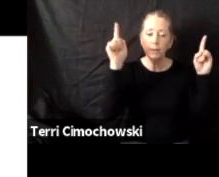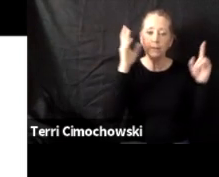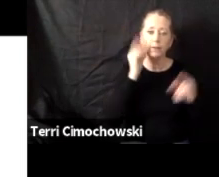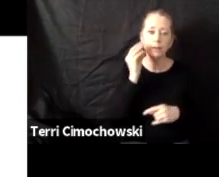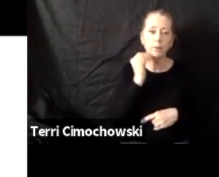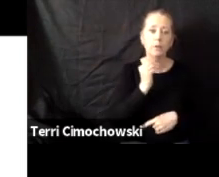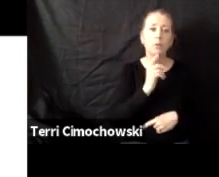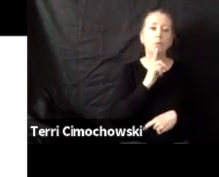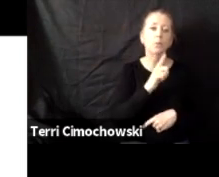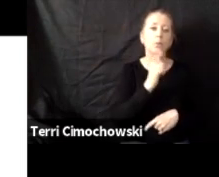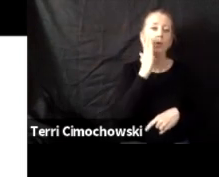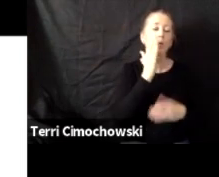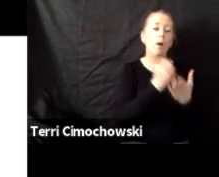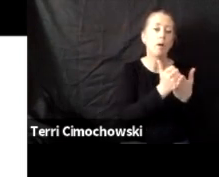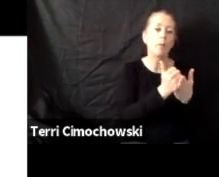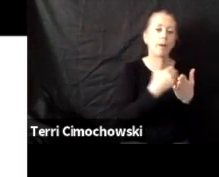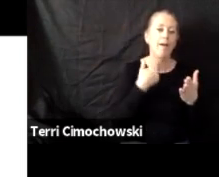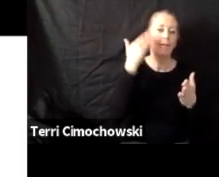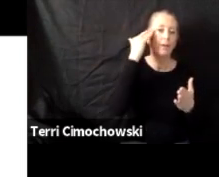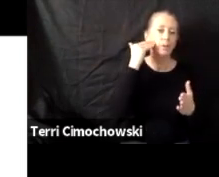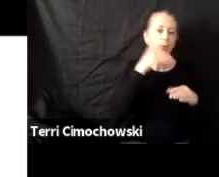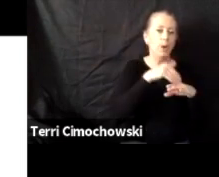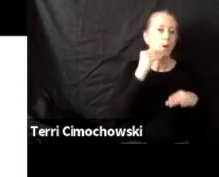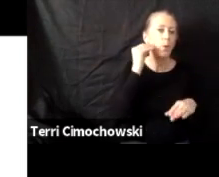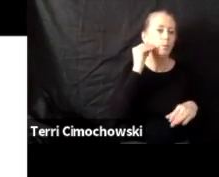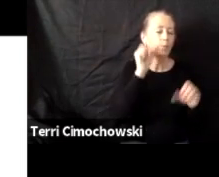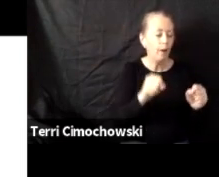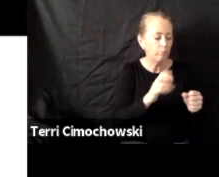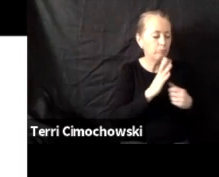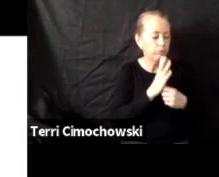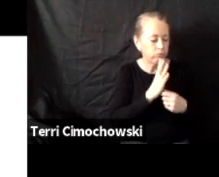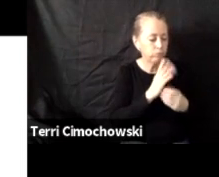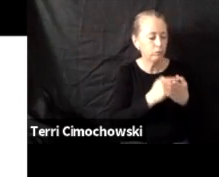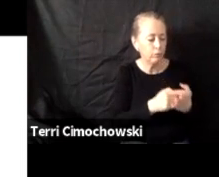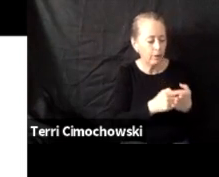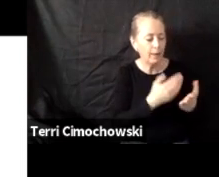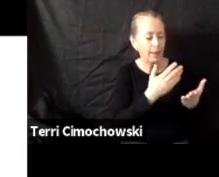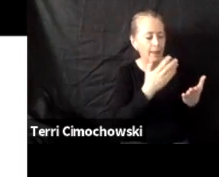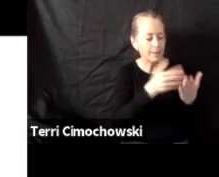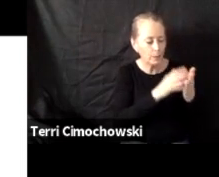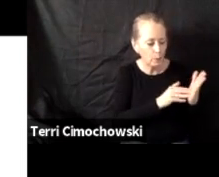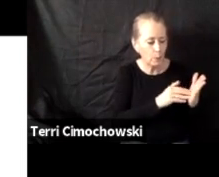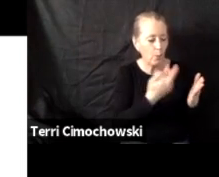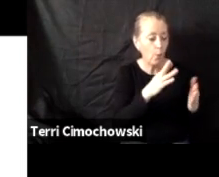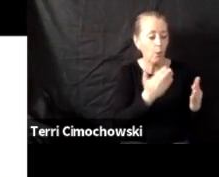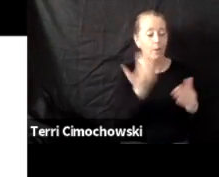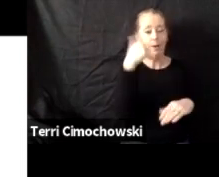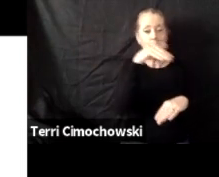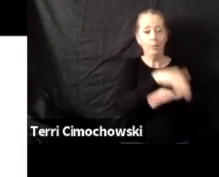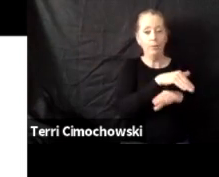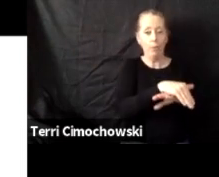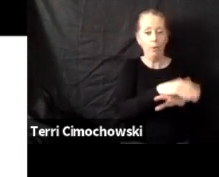it really helps to have an adult at home that can talk through the schedule for the day, or maybe the night before,